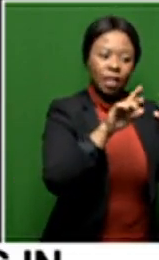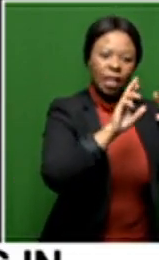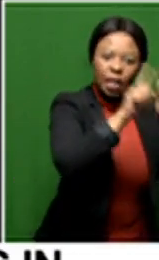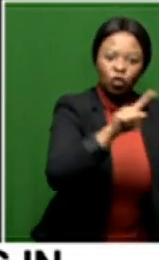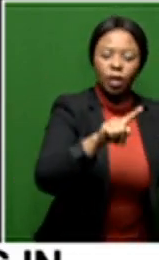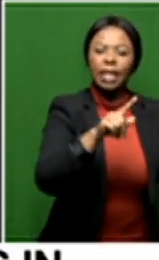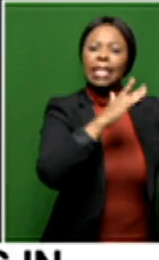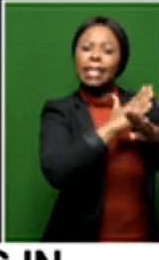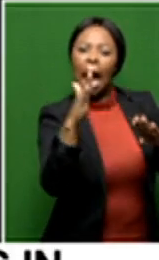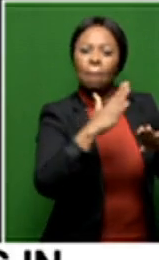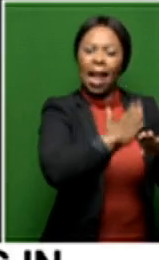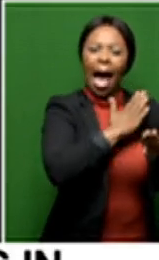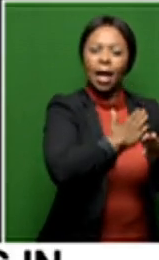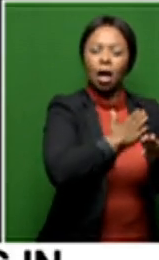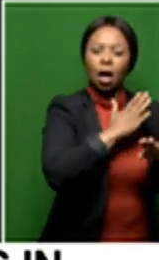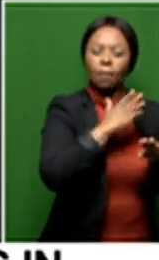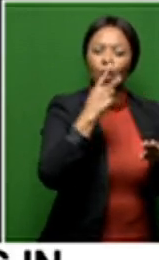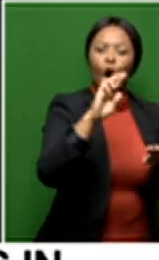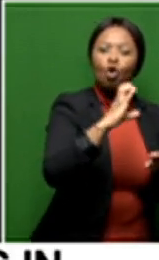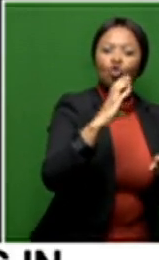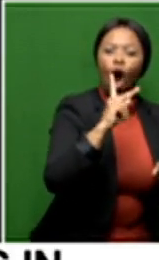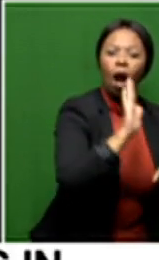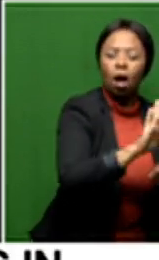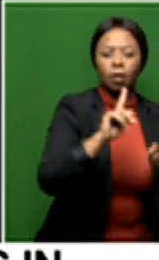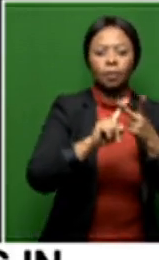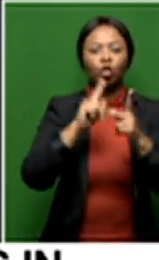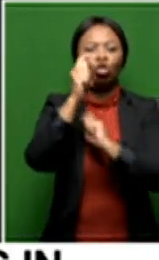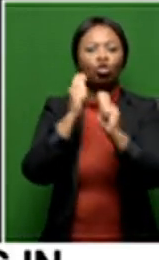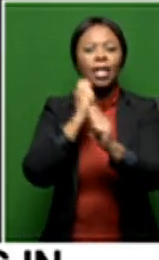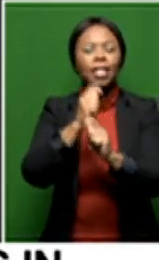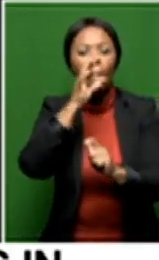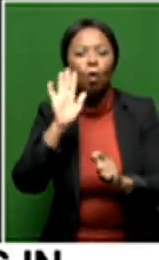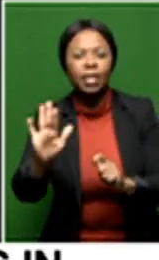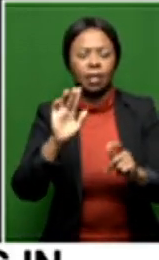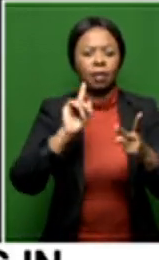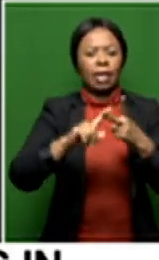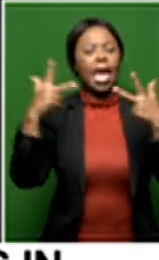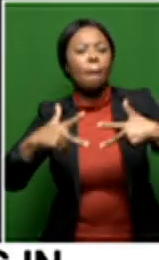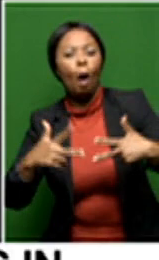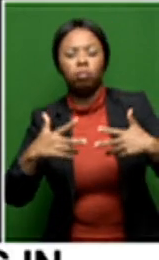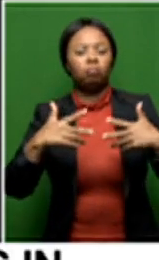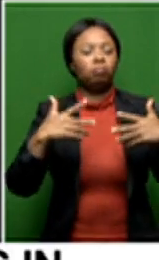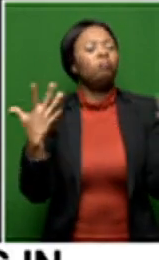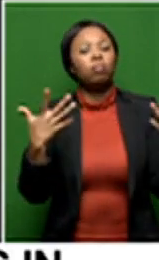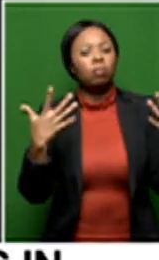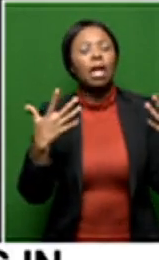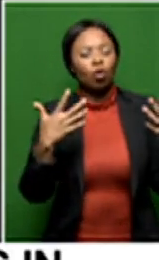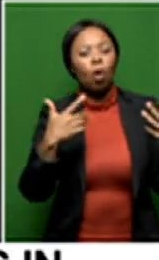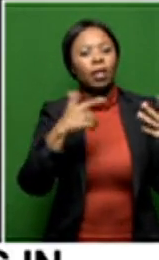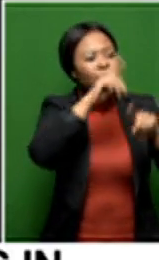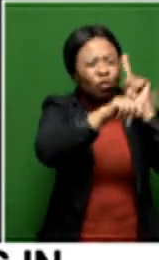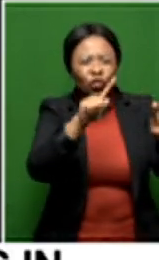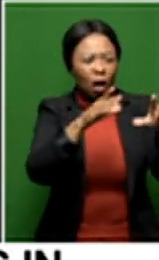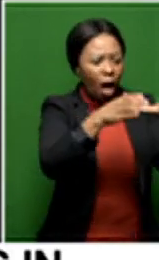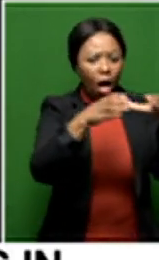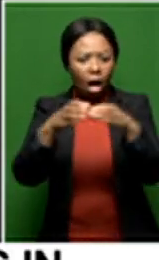who are going to like R&B. There's some people who like traditional music. I mean, I love all of them. So don't, I would say,